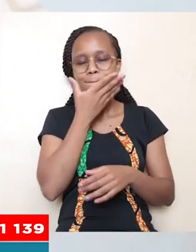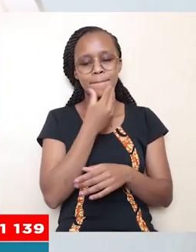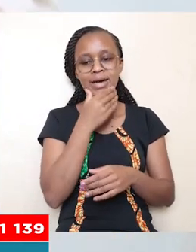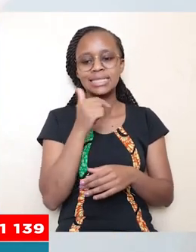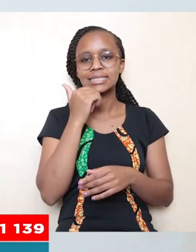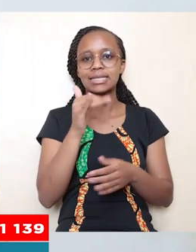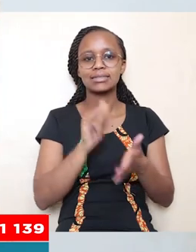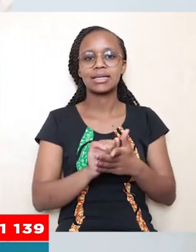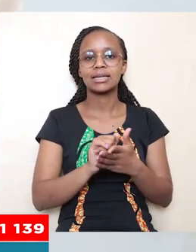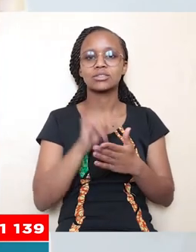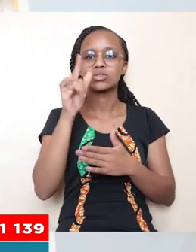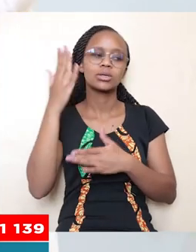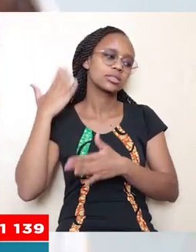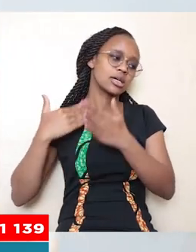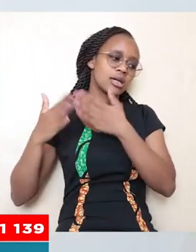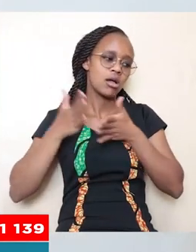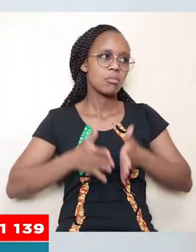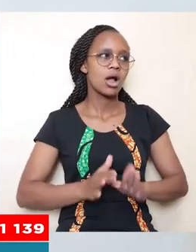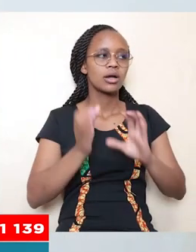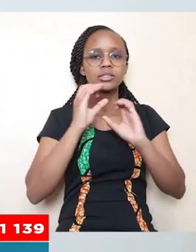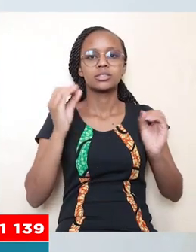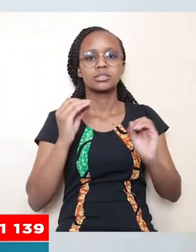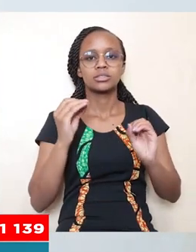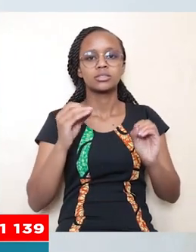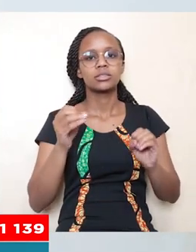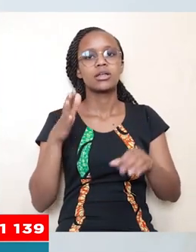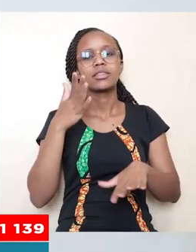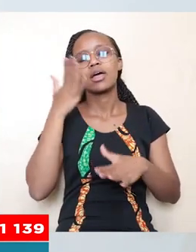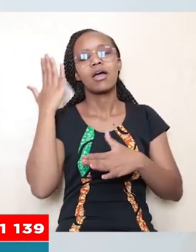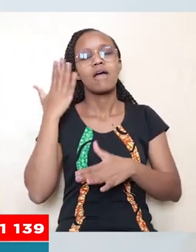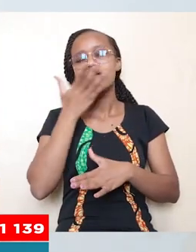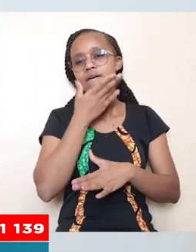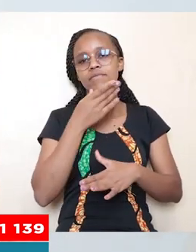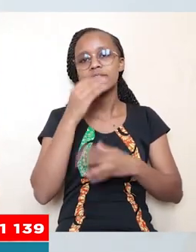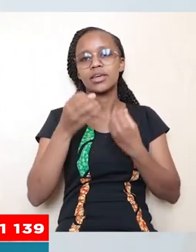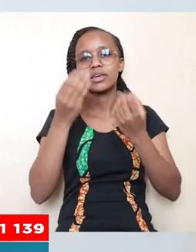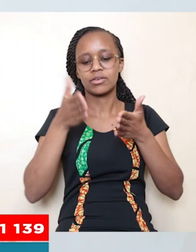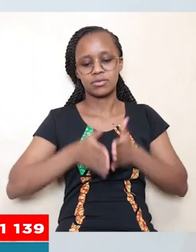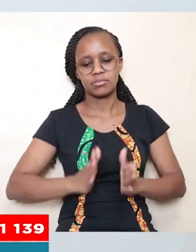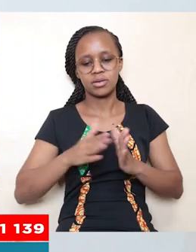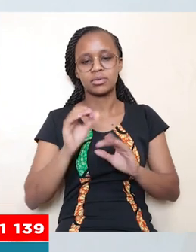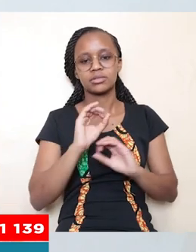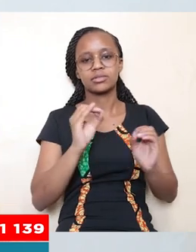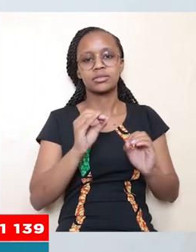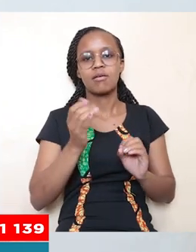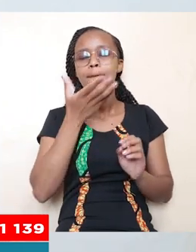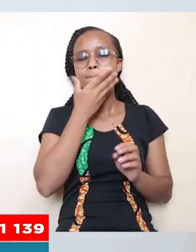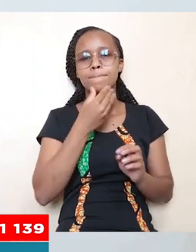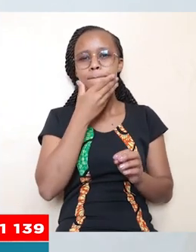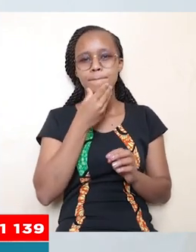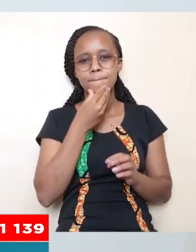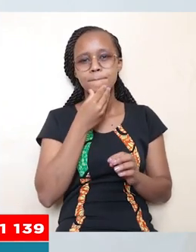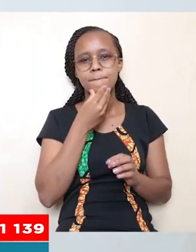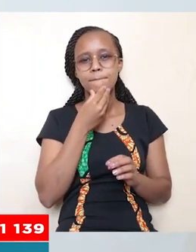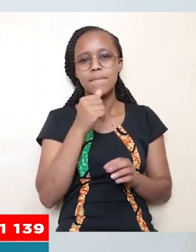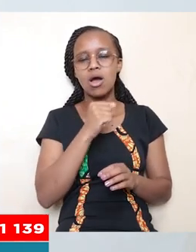walisema ukowenyu hamtaza. Mababu hawapeanagi watoto. Mababu